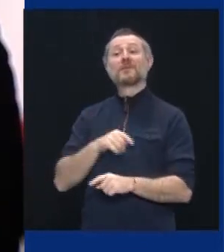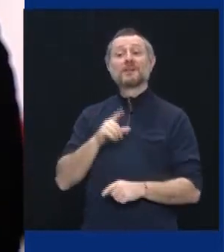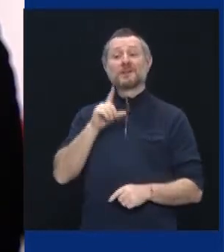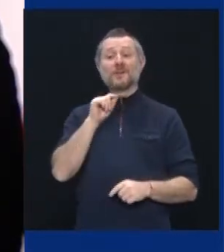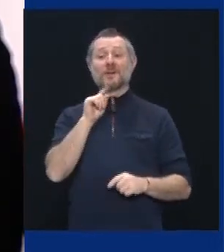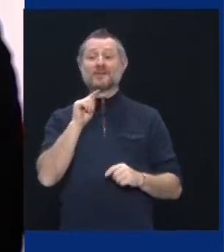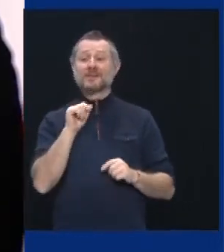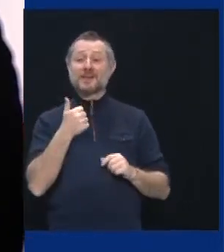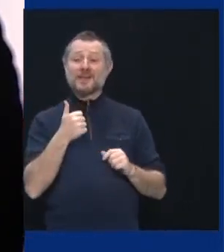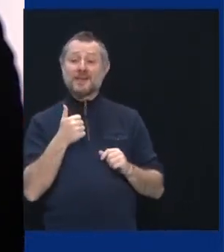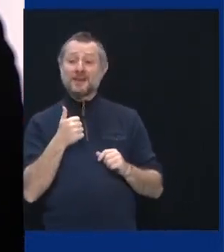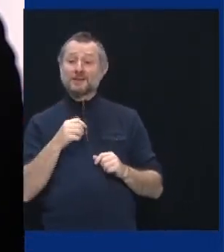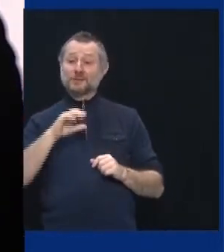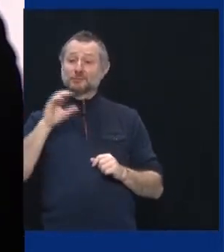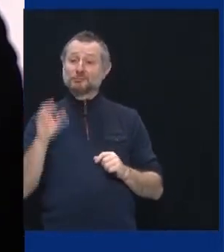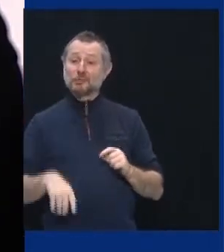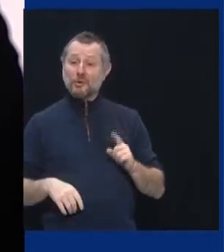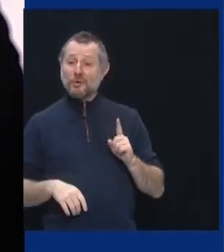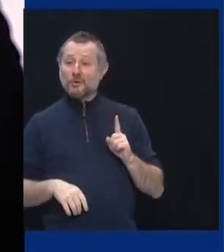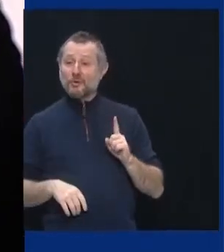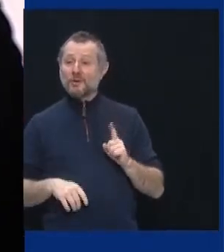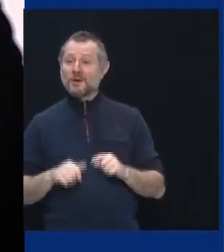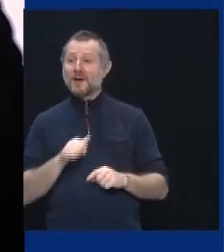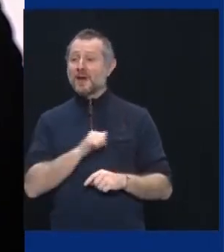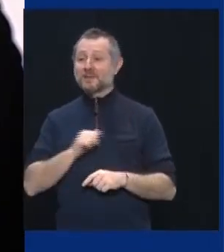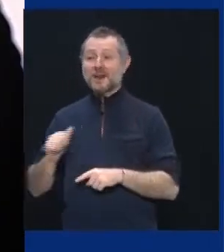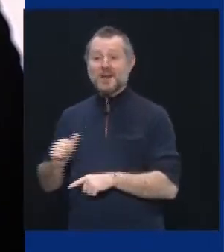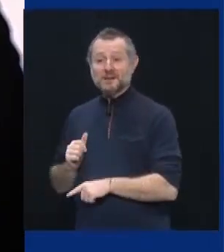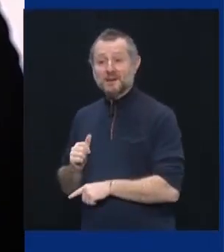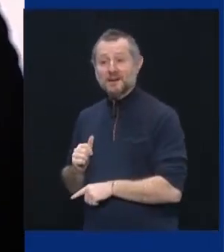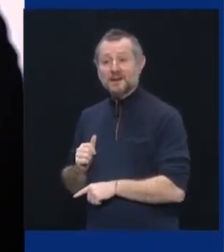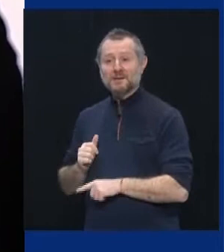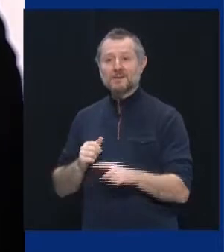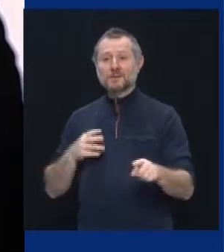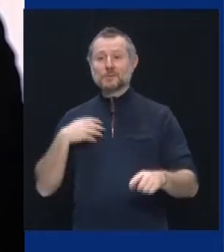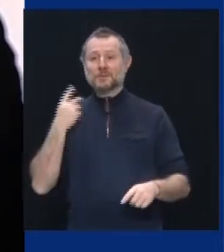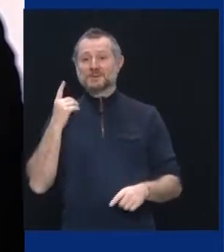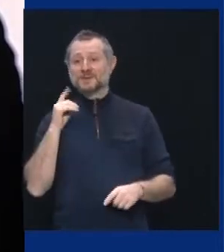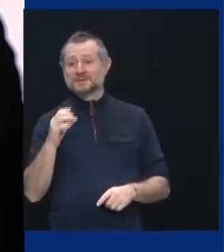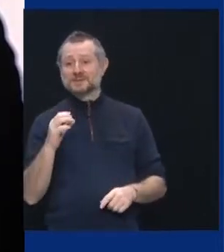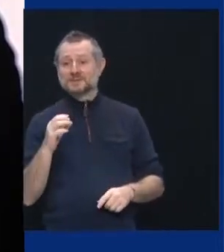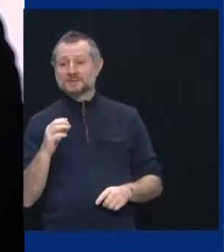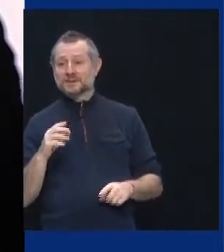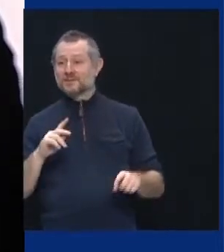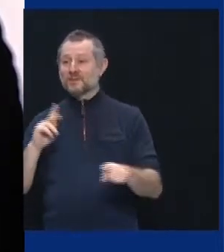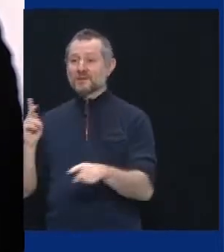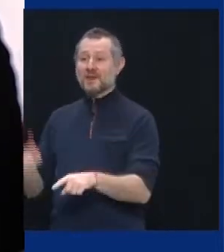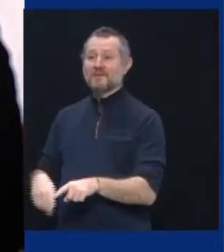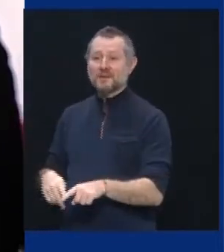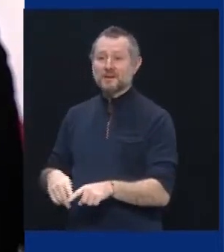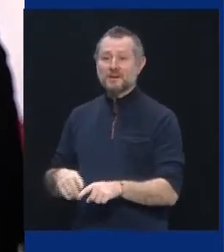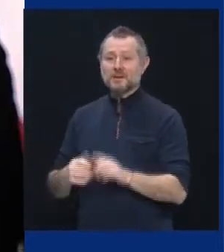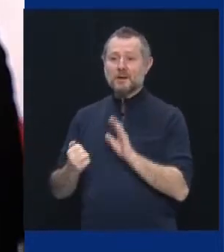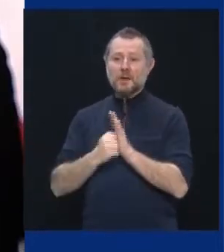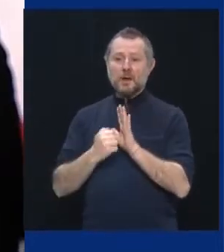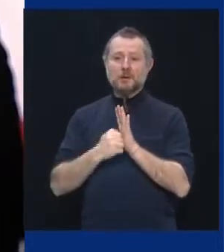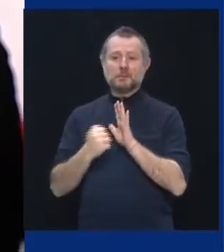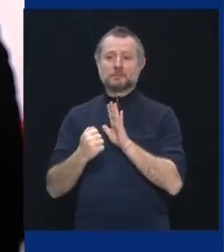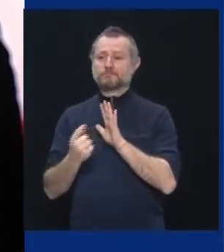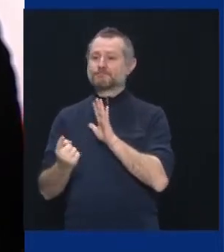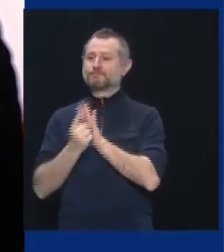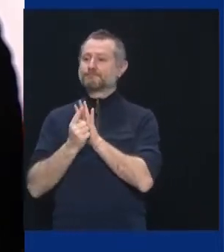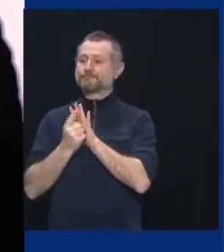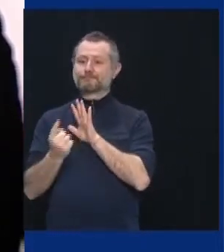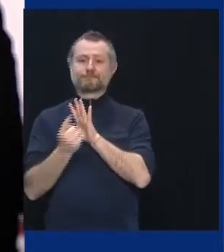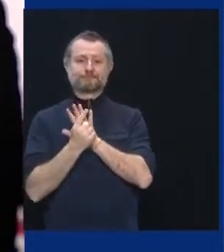Chicago, Atlanta, Washington, D.C., and Philadelphia came knocking on the door